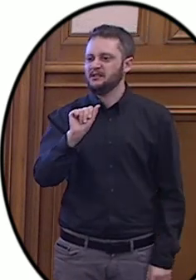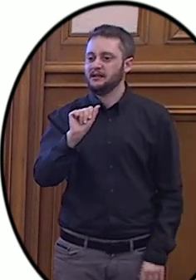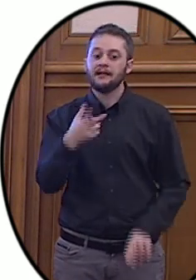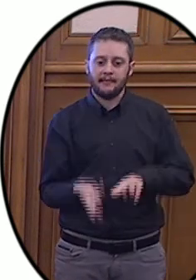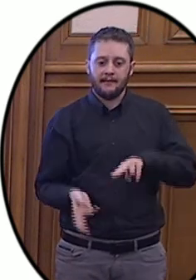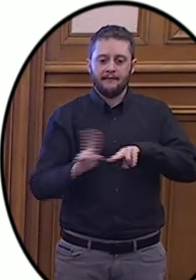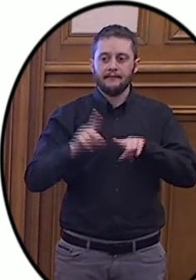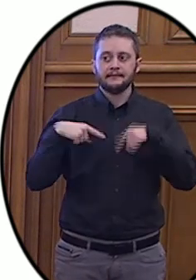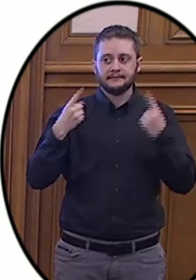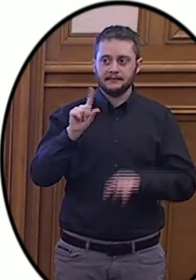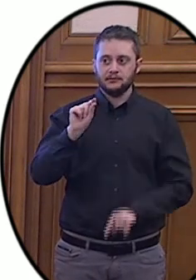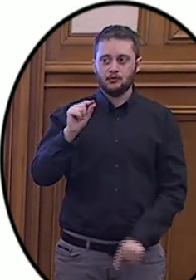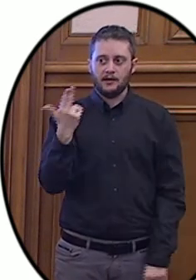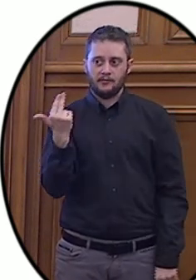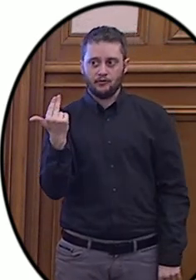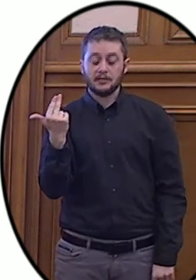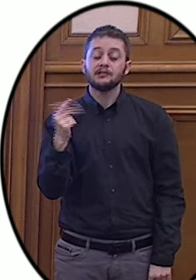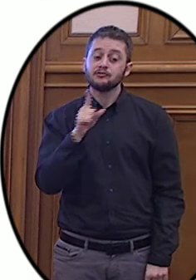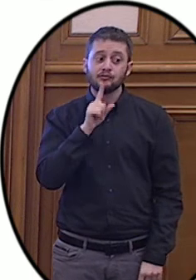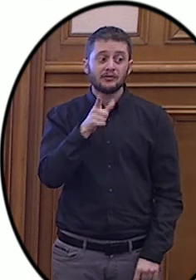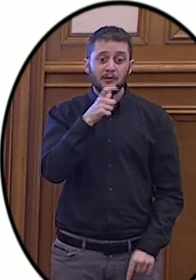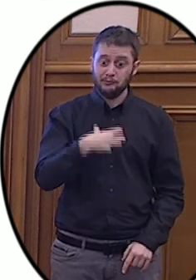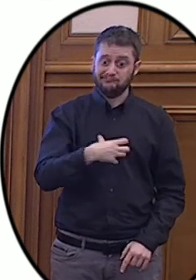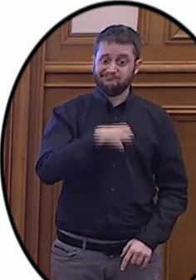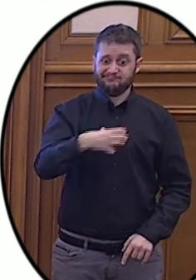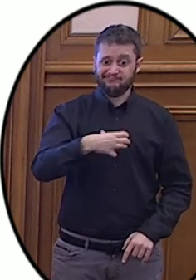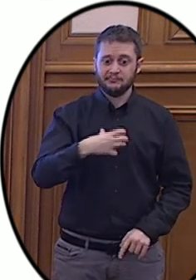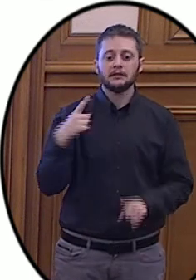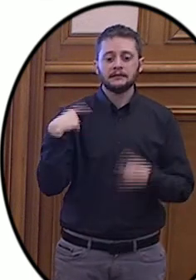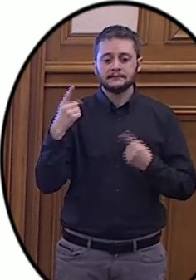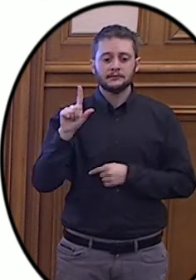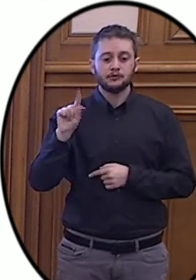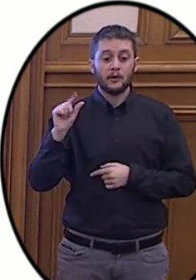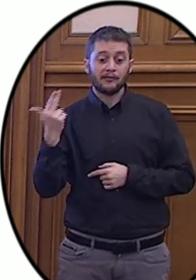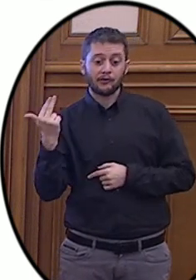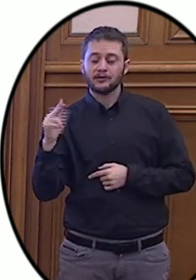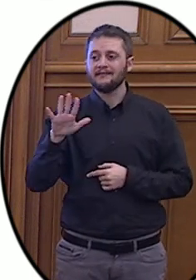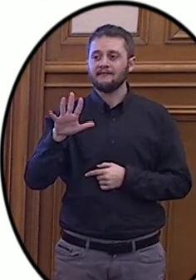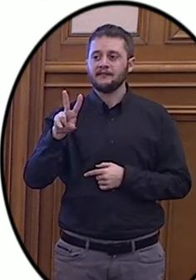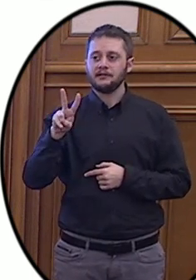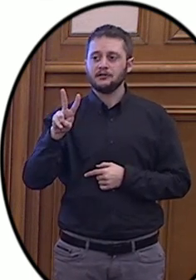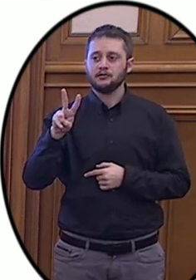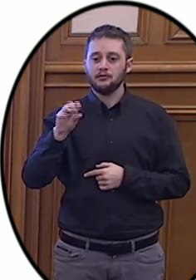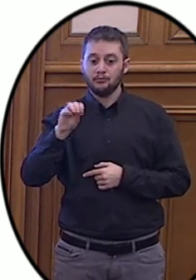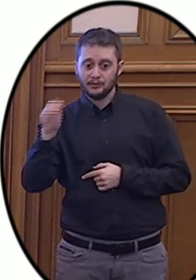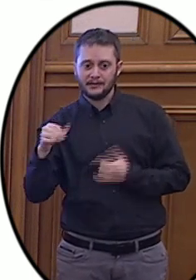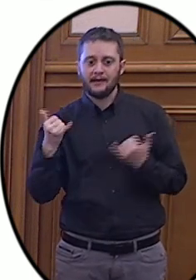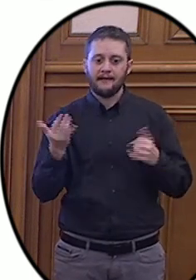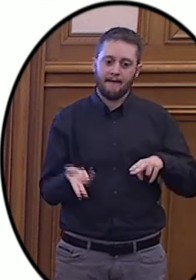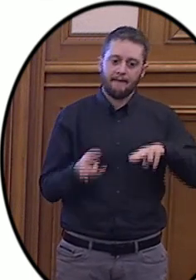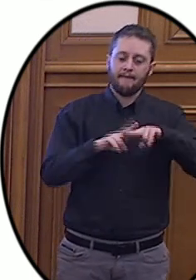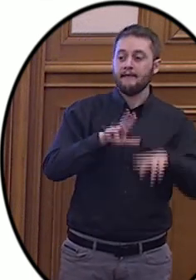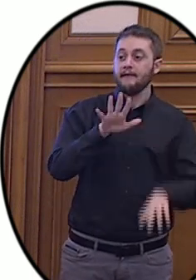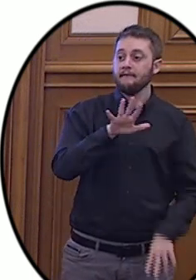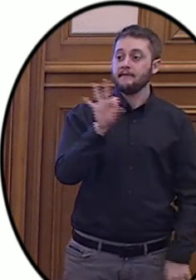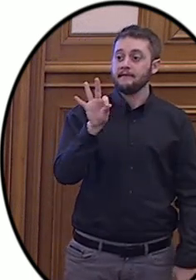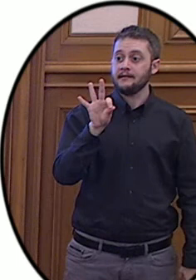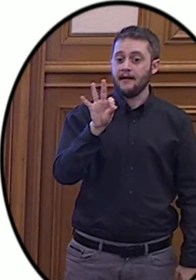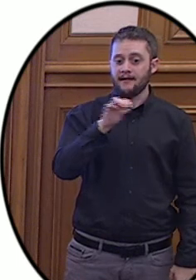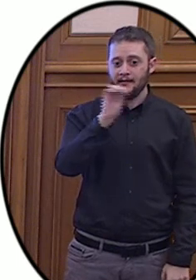disability complaints are clearly a large portion of housing discrimination complaints nationally,